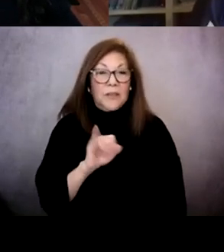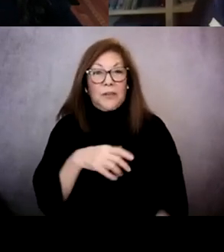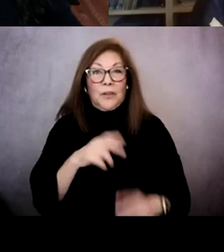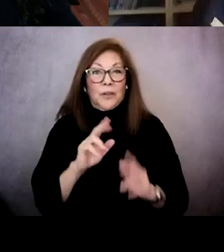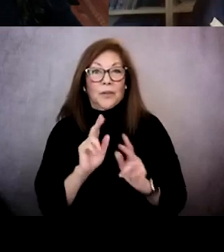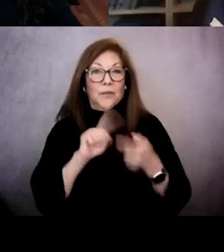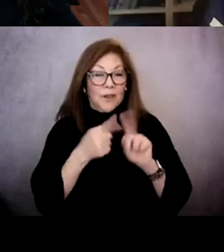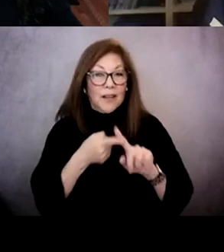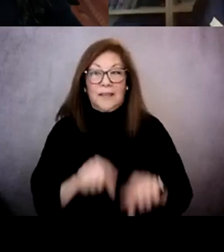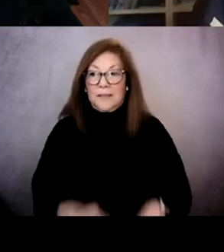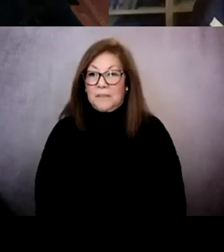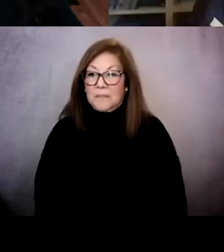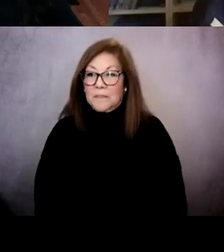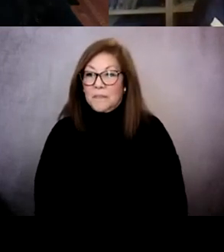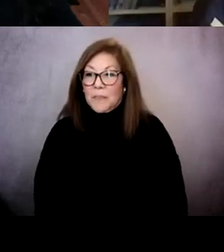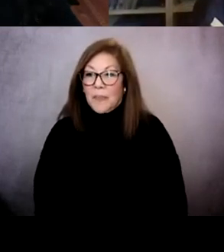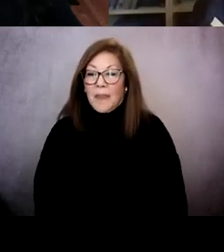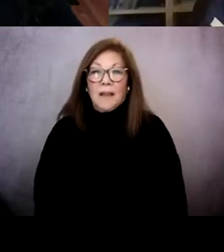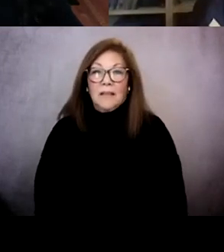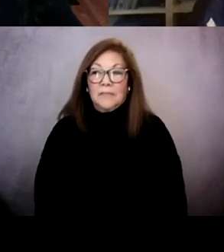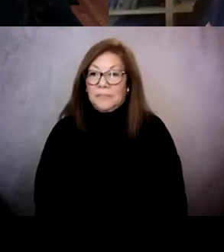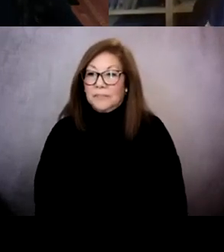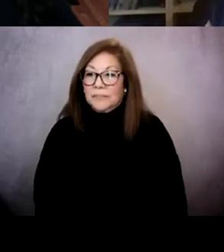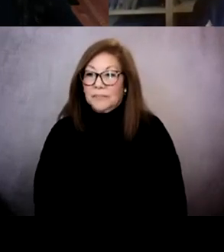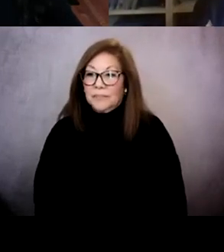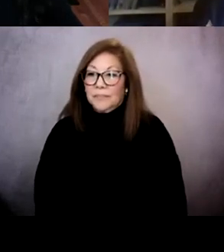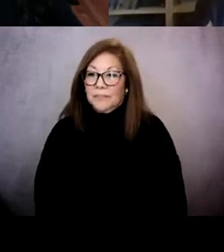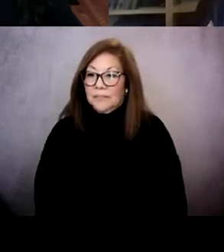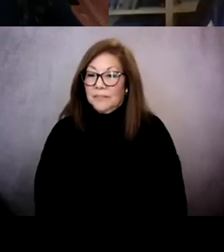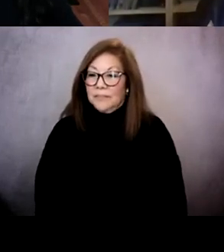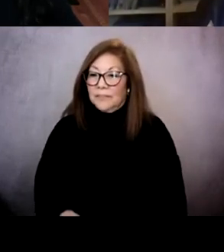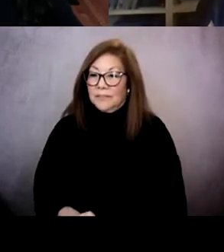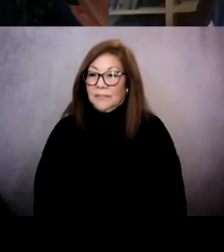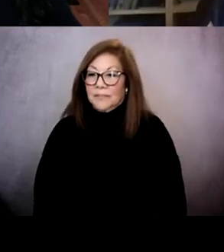Thank you. And Cathy, to round us out, some recommendations.